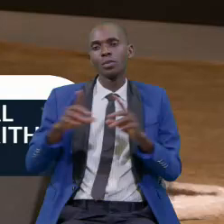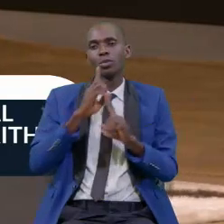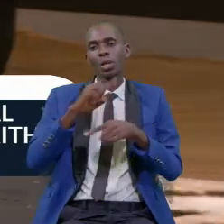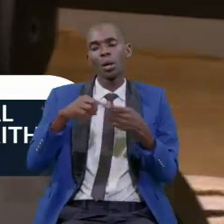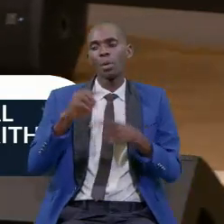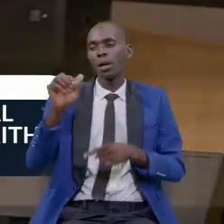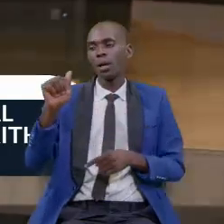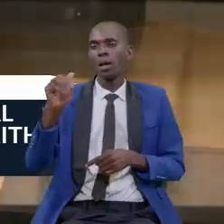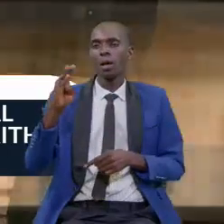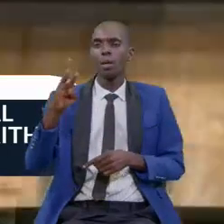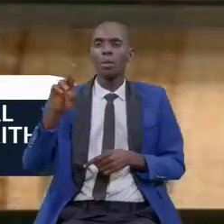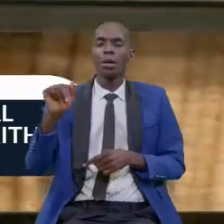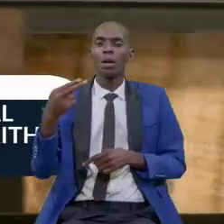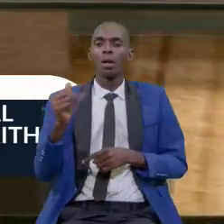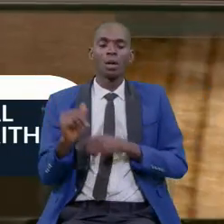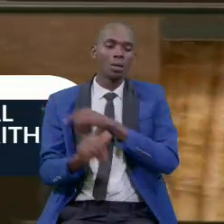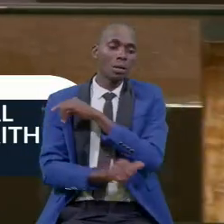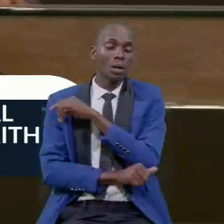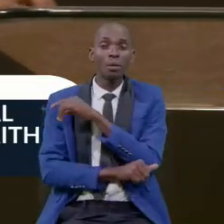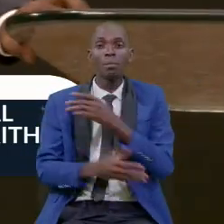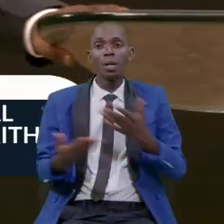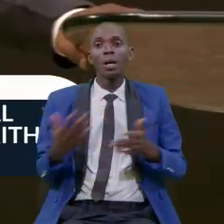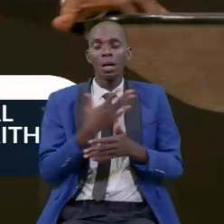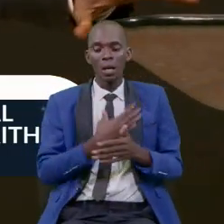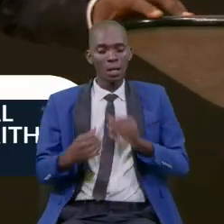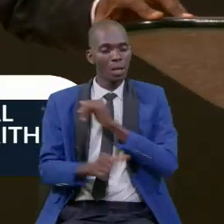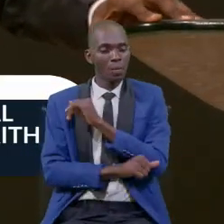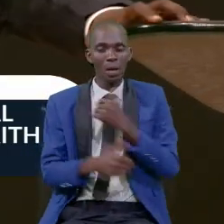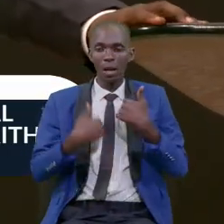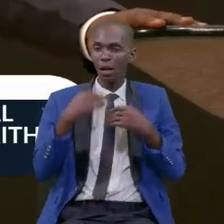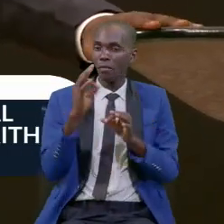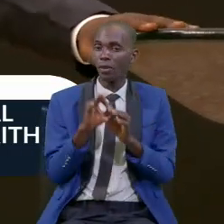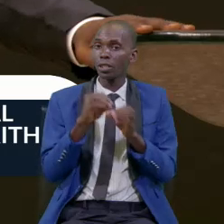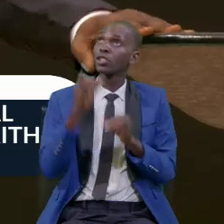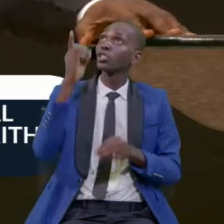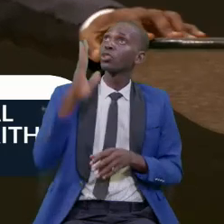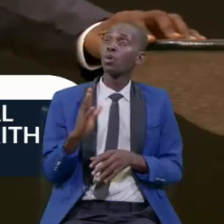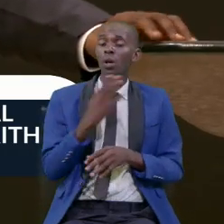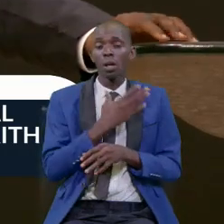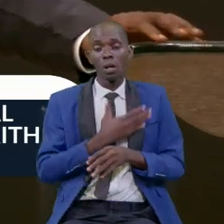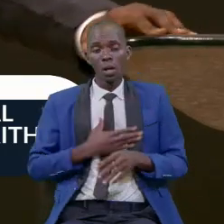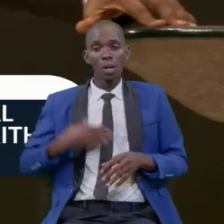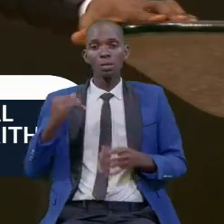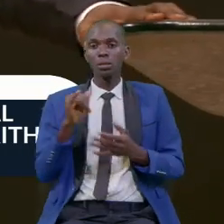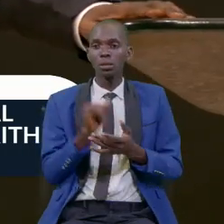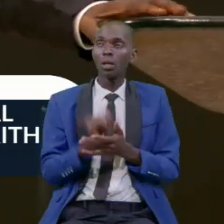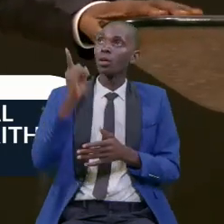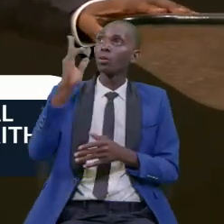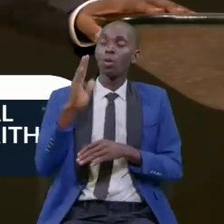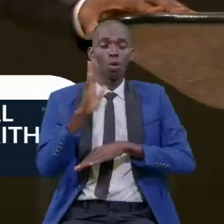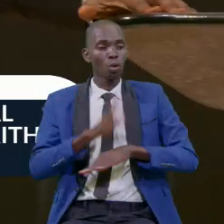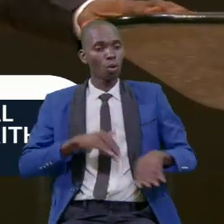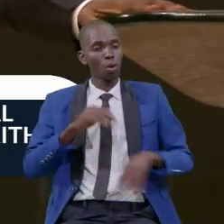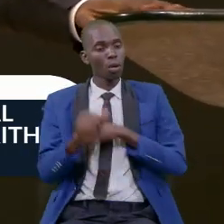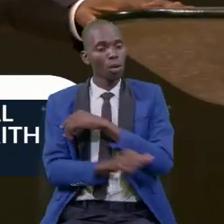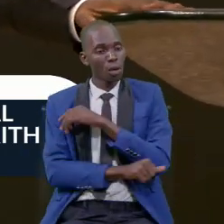had faith in God, and when God called him, he didn't say, if you want to save me, save me, but I'm not going to take